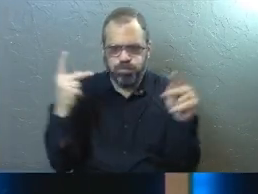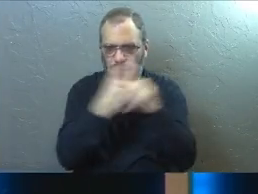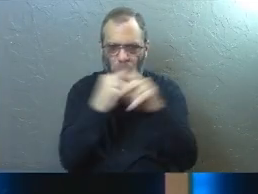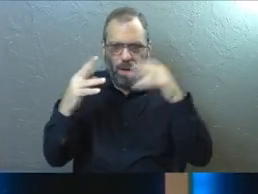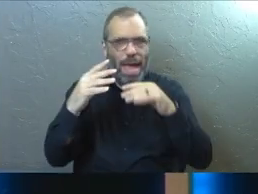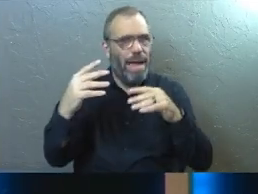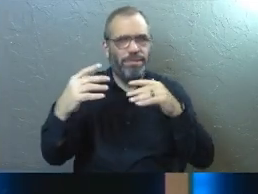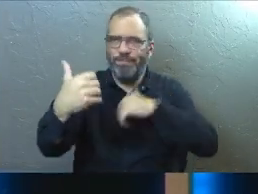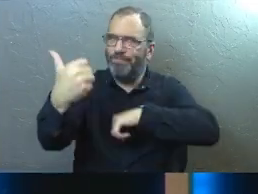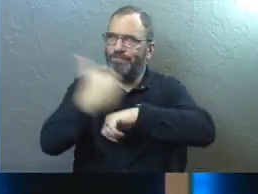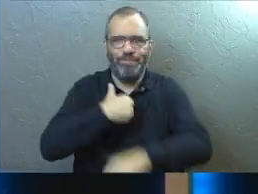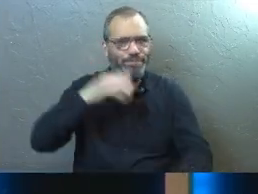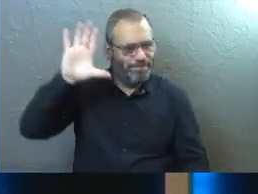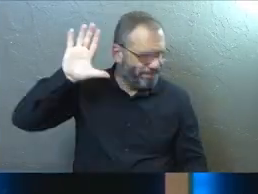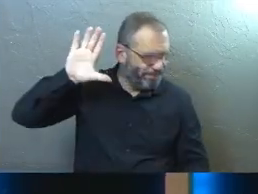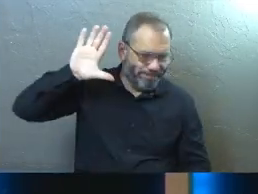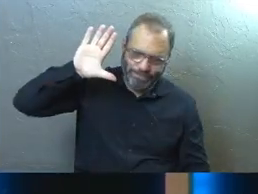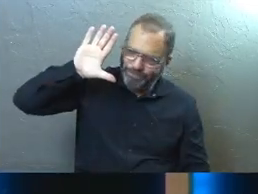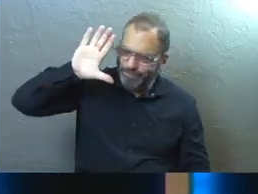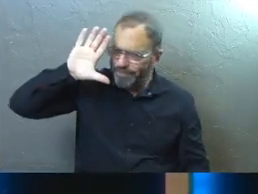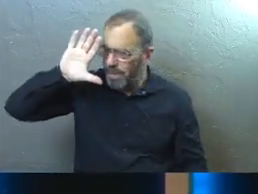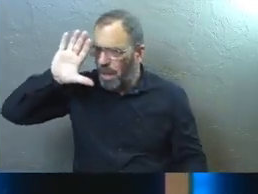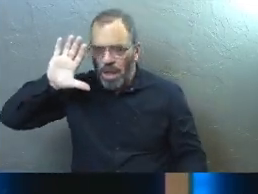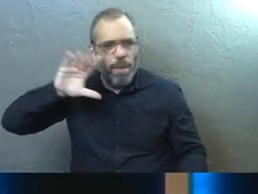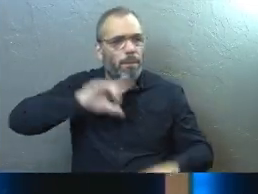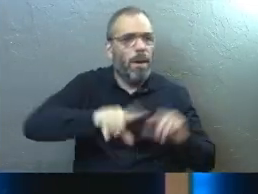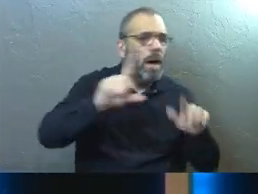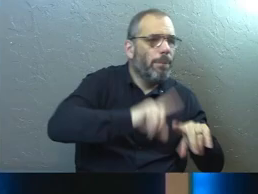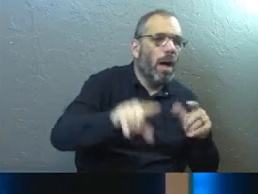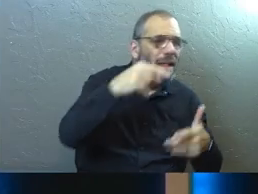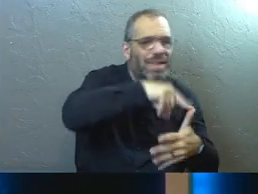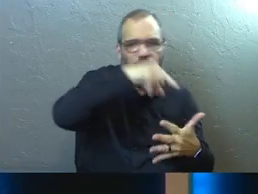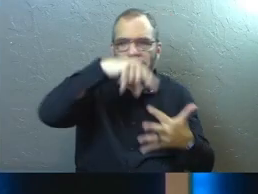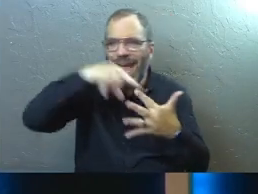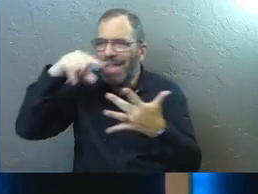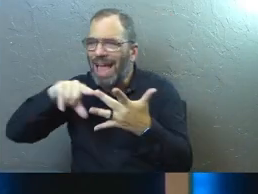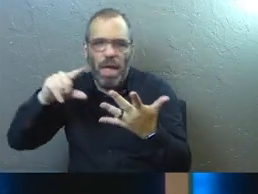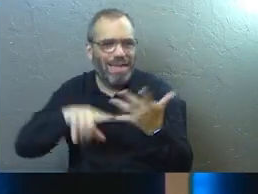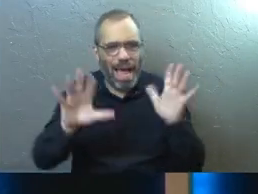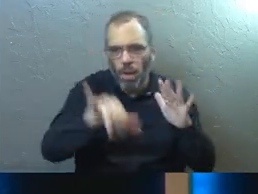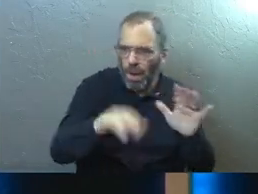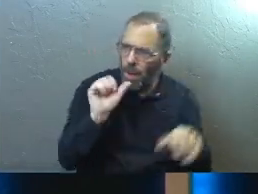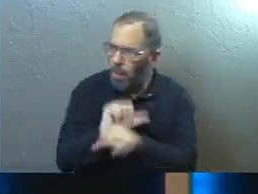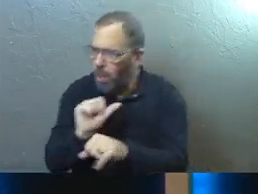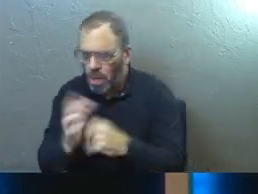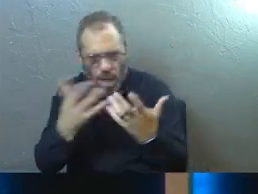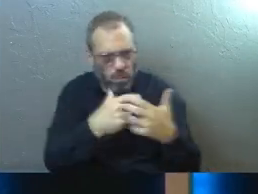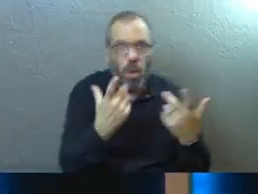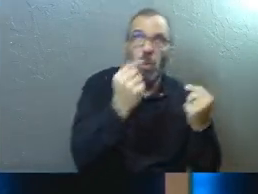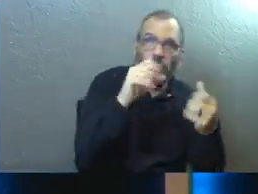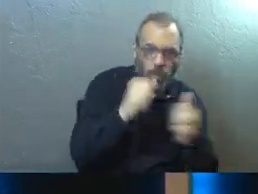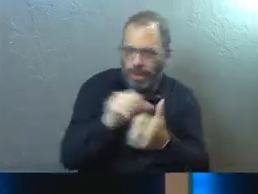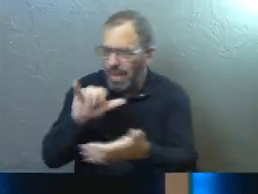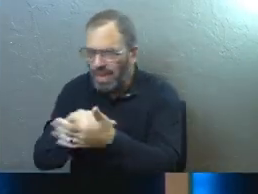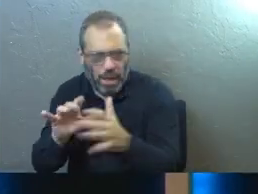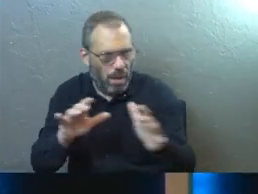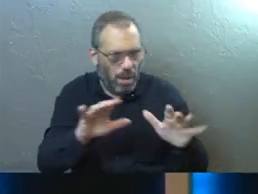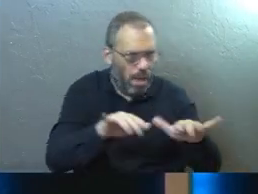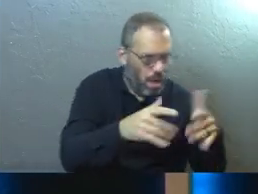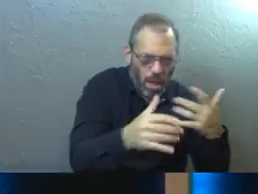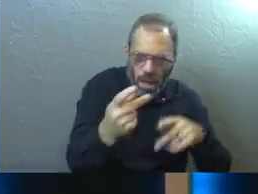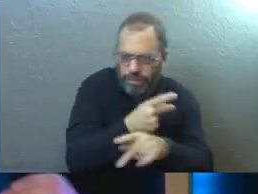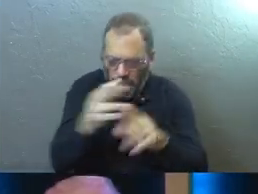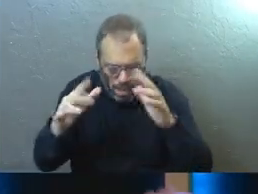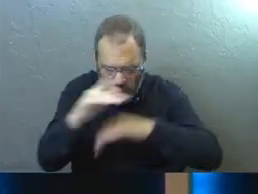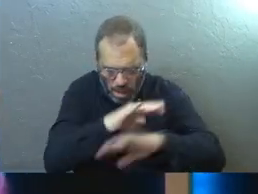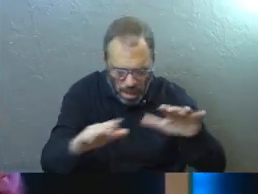I'm very guilty of this, where I try to go, but what about all of this stuff? And how does this work? And God, what are you going to do with that? And